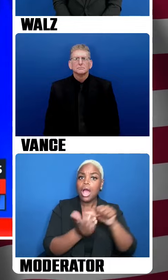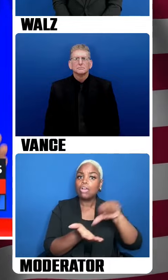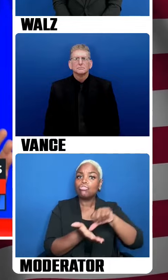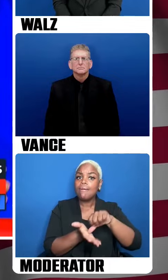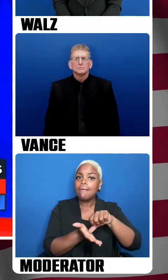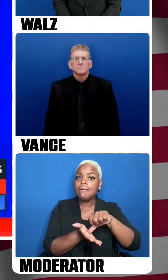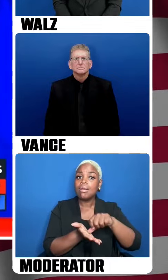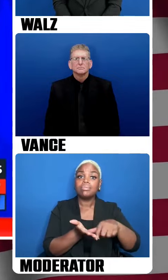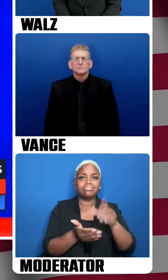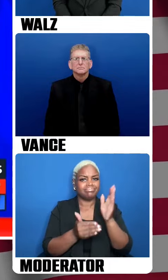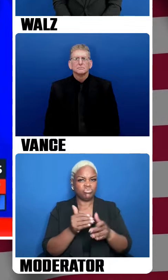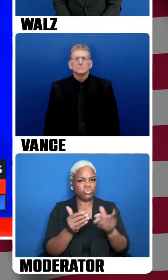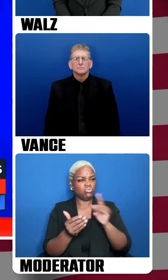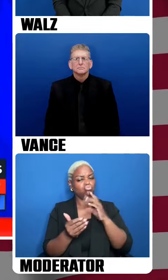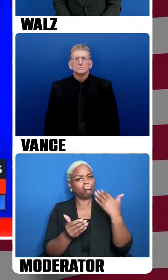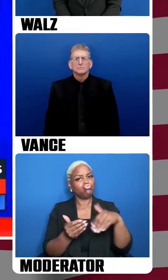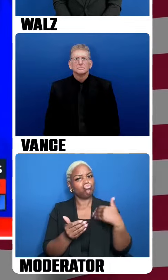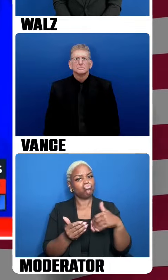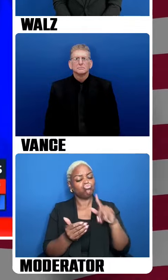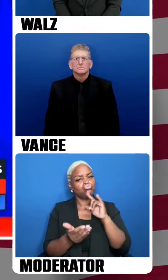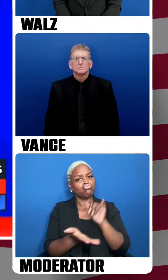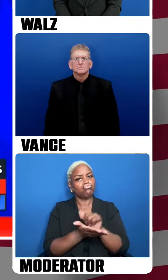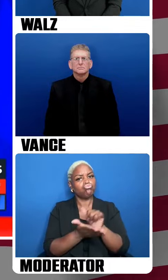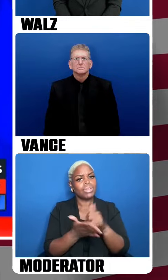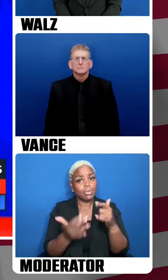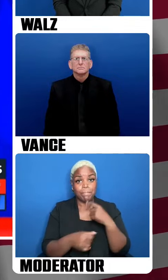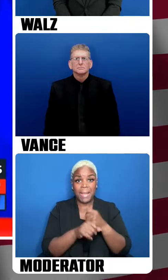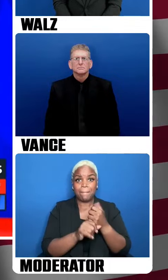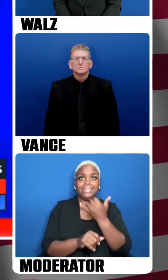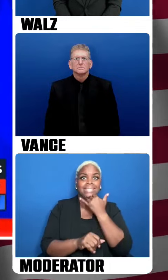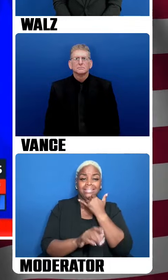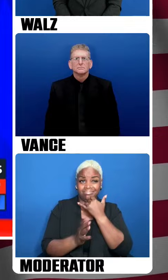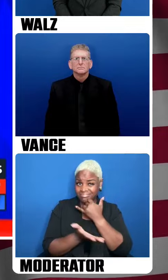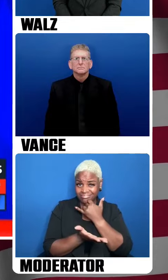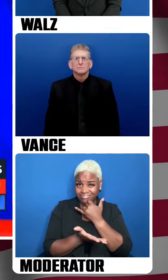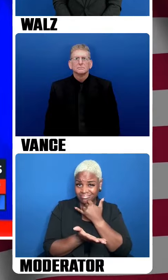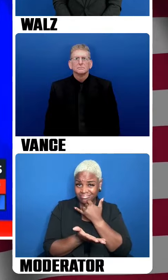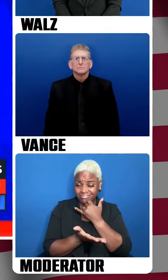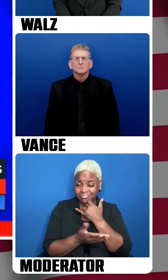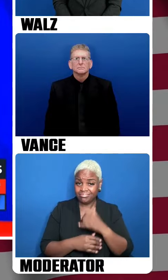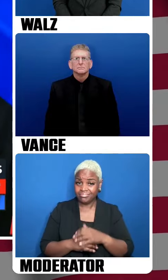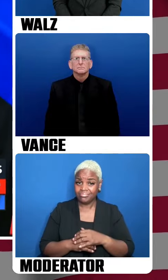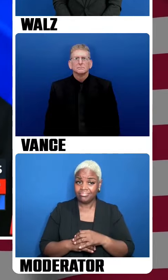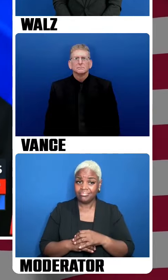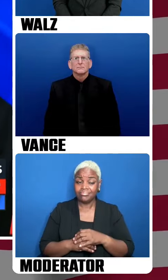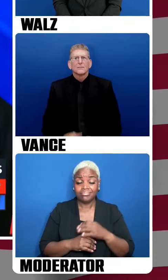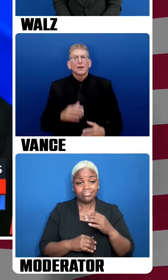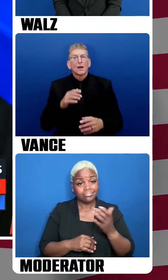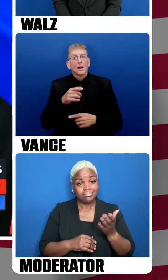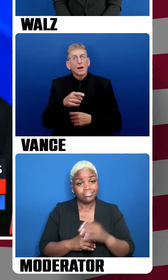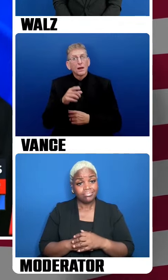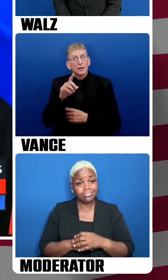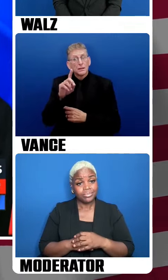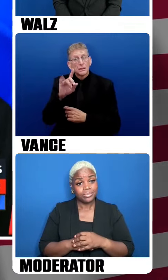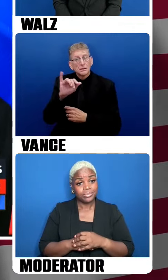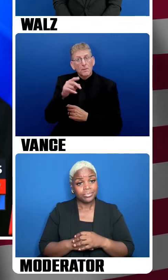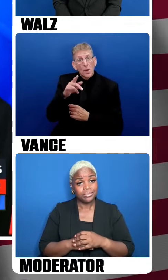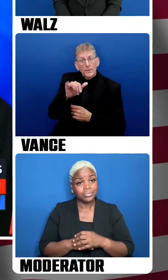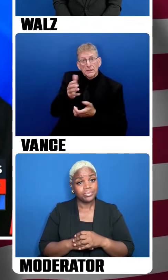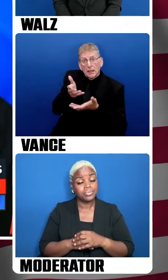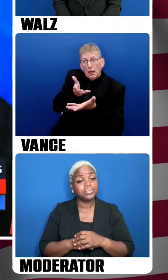dirty word, but I think that's something that Governor Walz just said is quite extraordinary. You yourself just said Iran is as close to a nuclear weapon today as they have